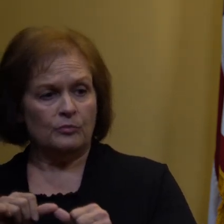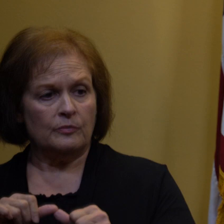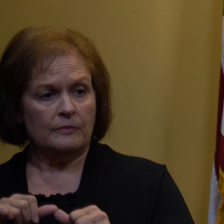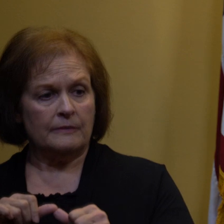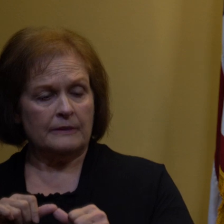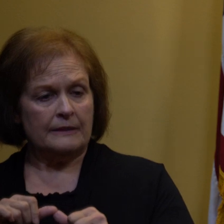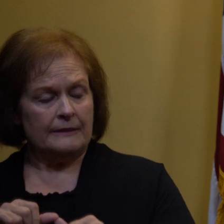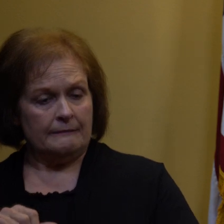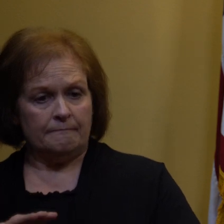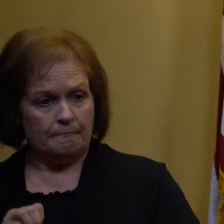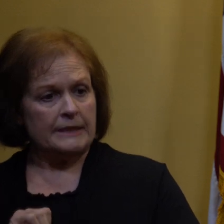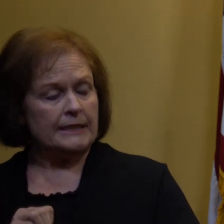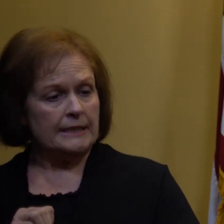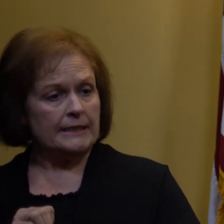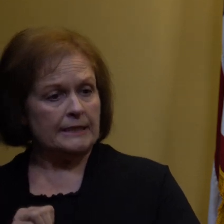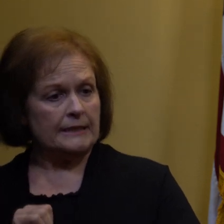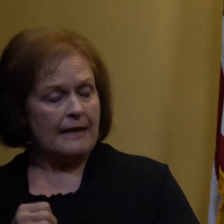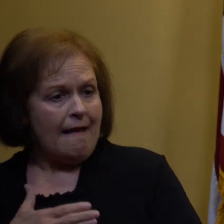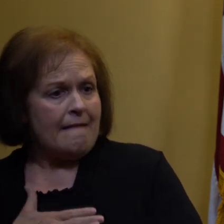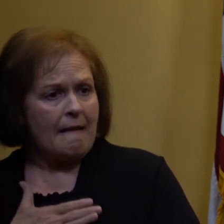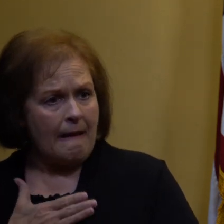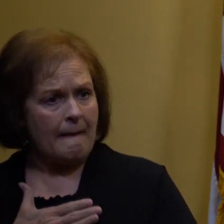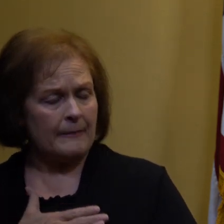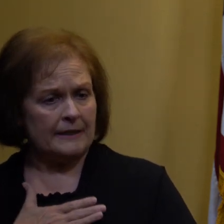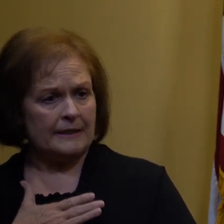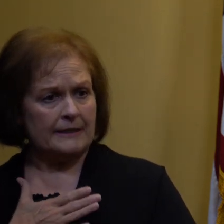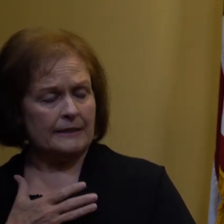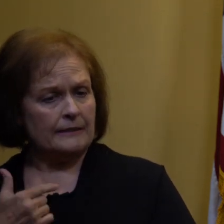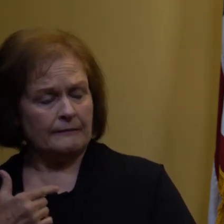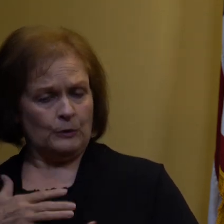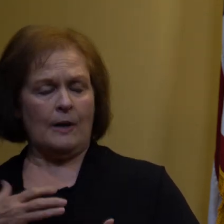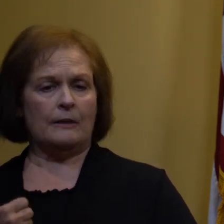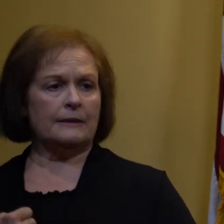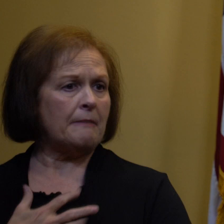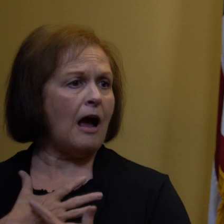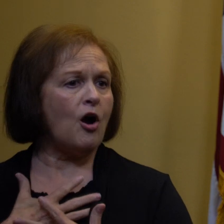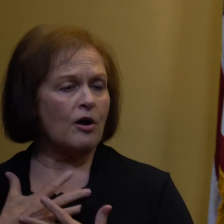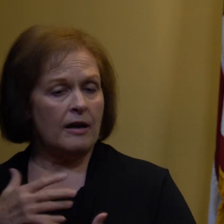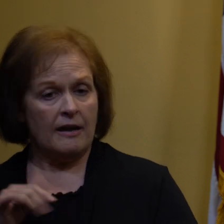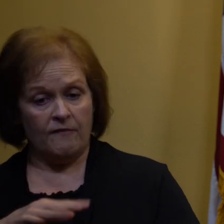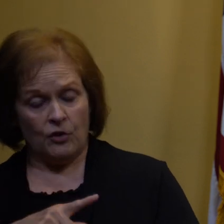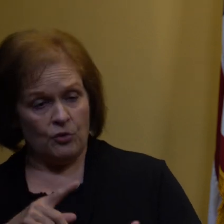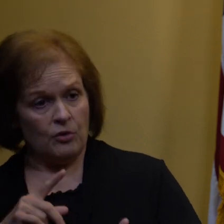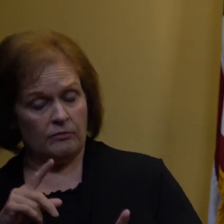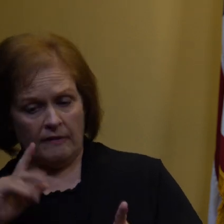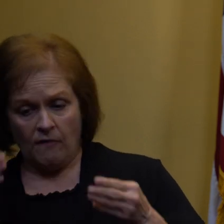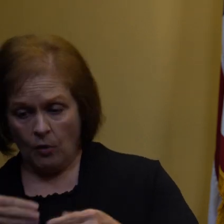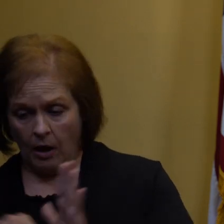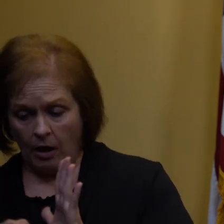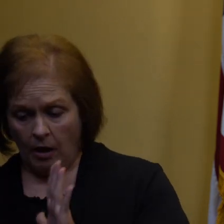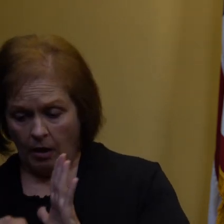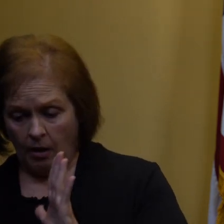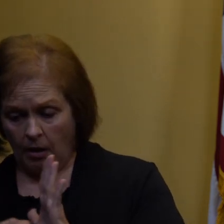be inspired. And you need to make sure that leadership is inspired, because I tell you, if you focus on the negative all